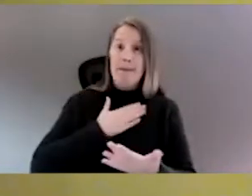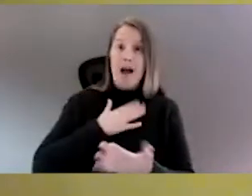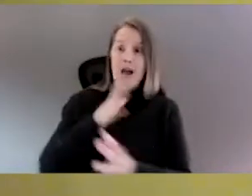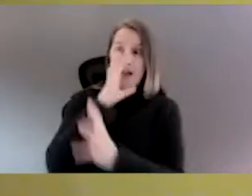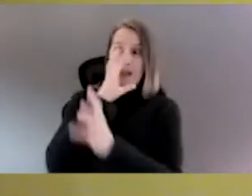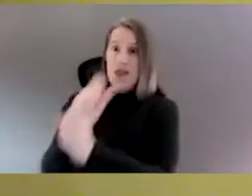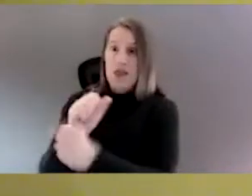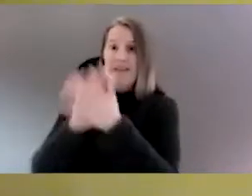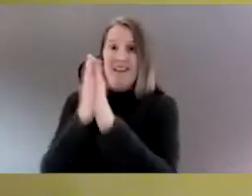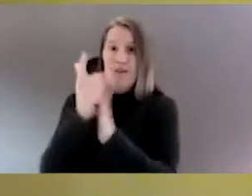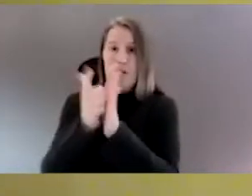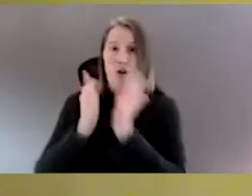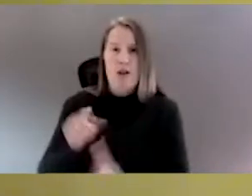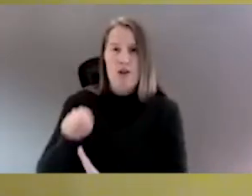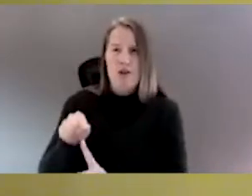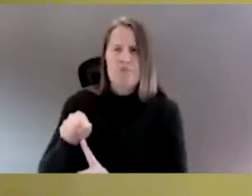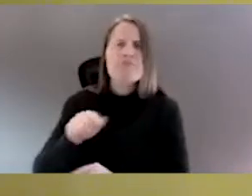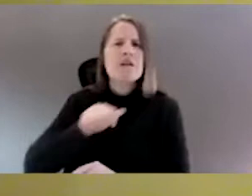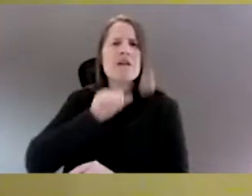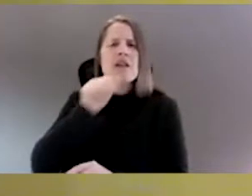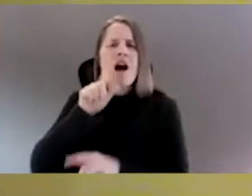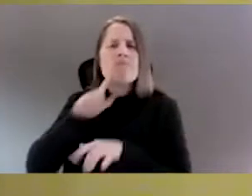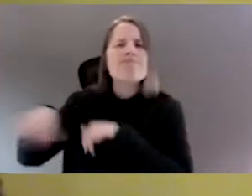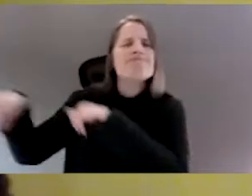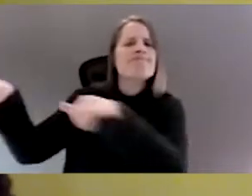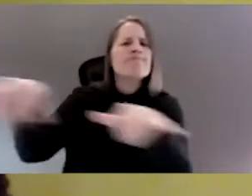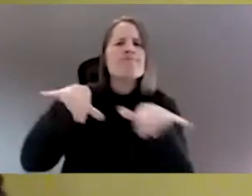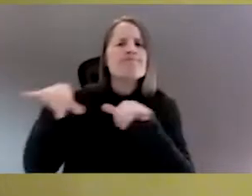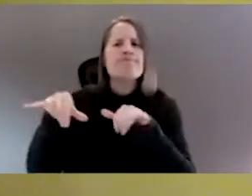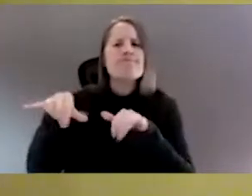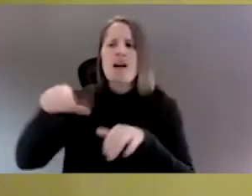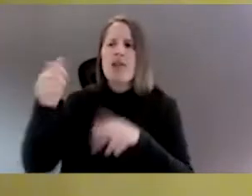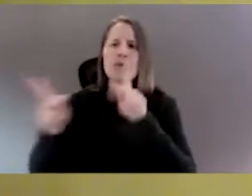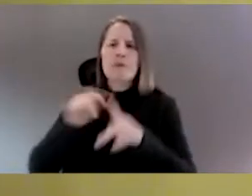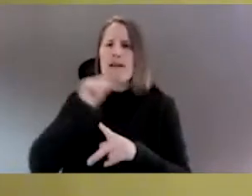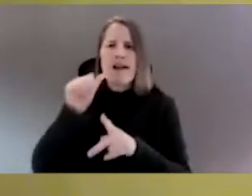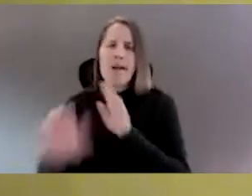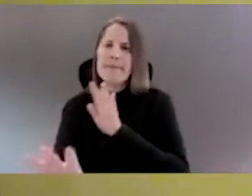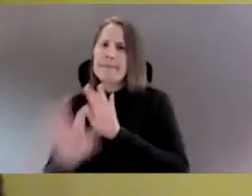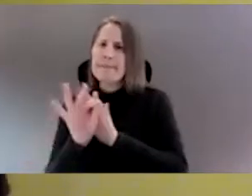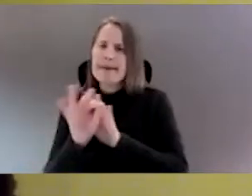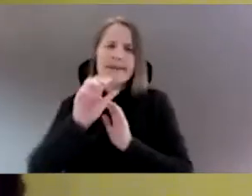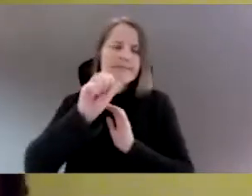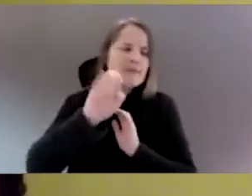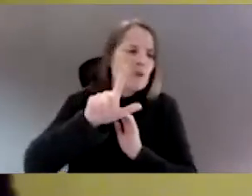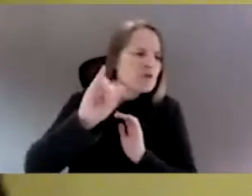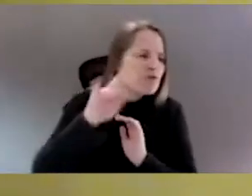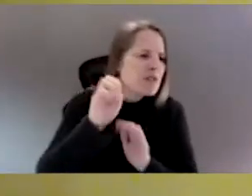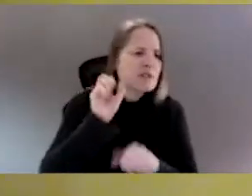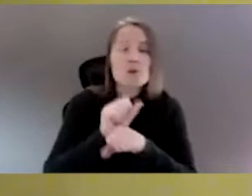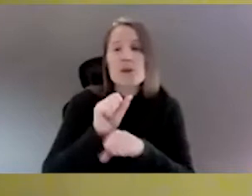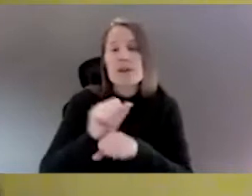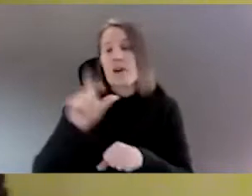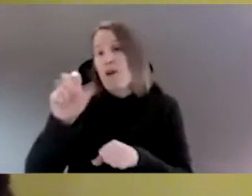that it plays out in everyday life. Everyone didn't go into social justice work or even the law, of course not the